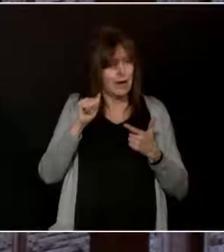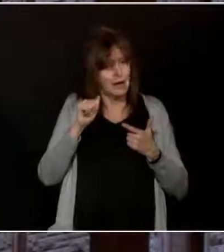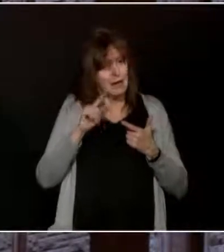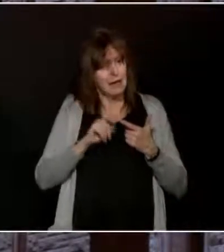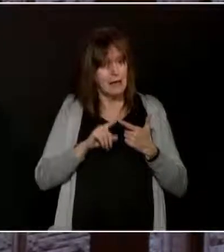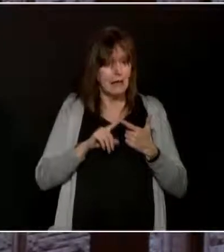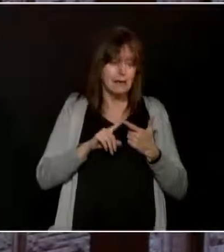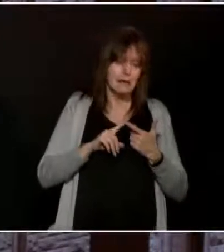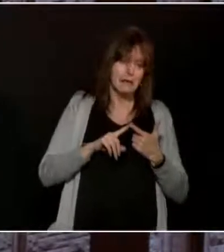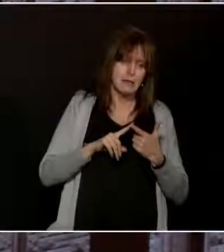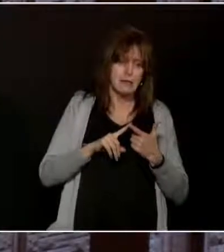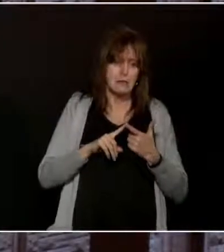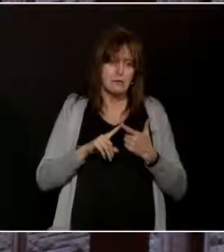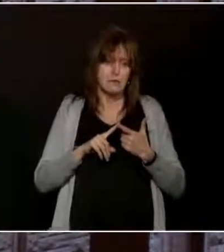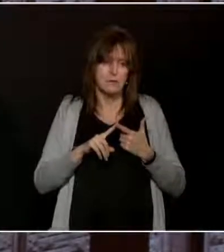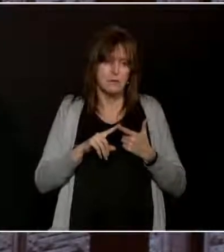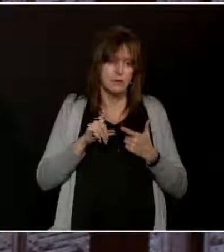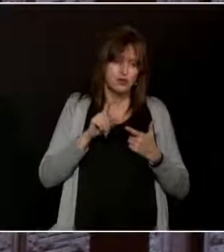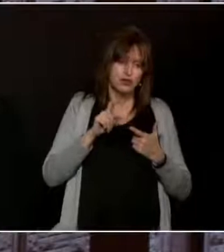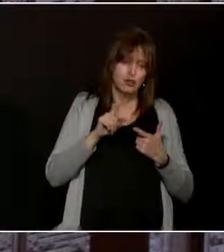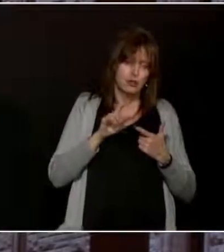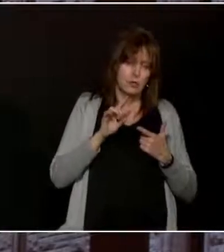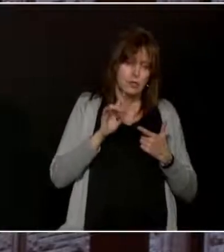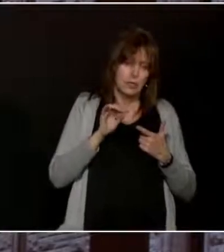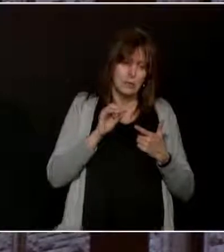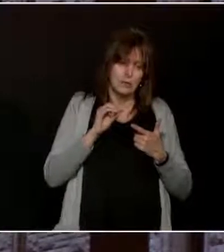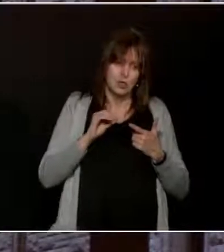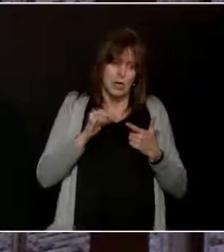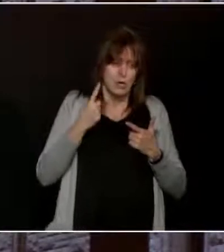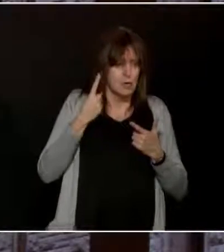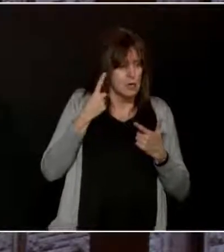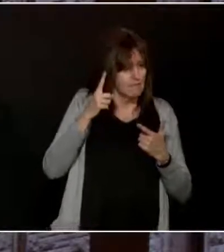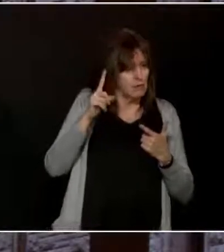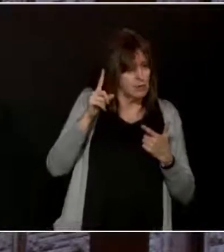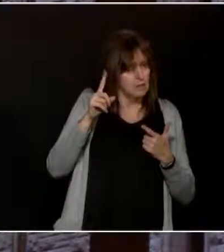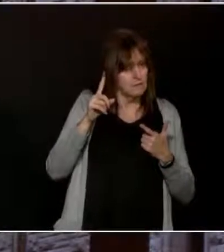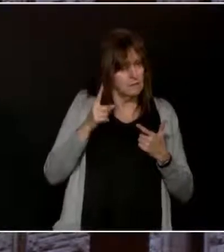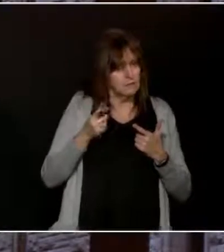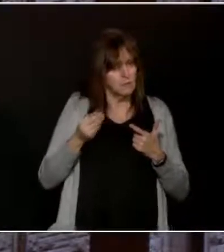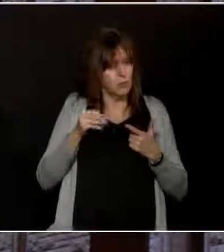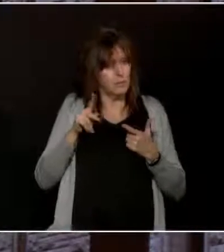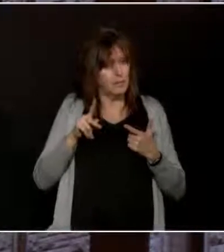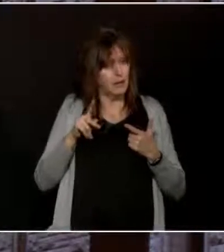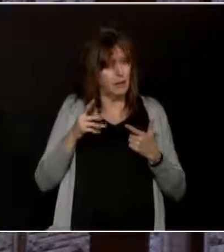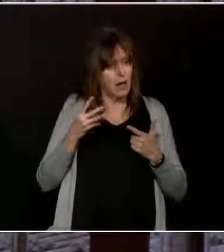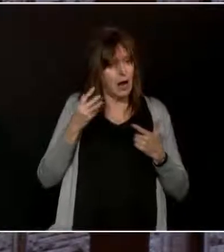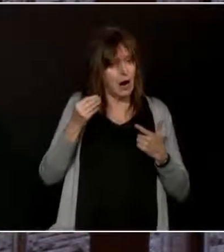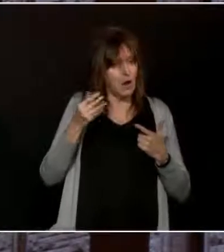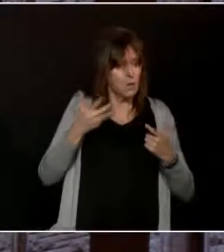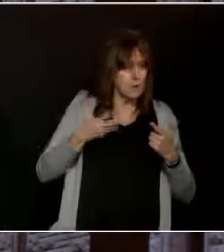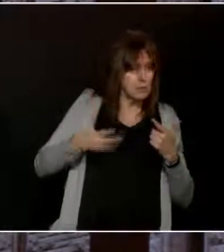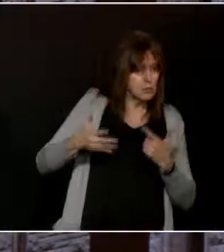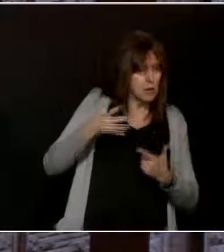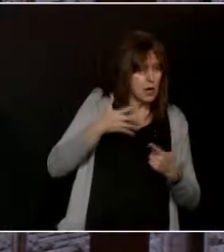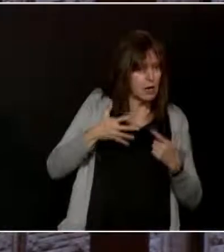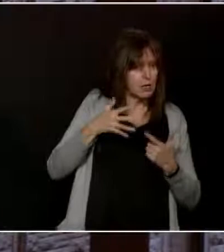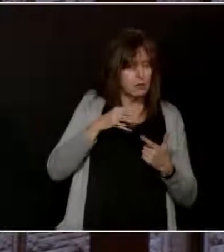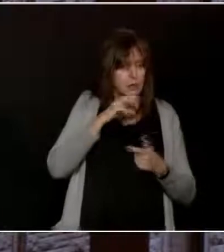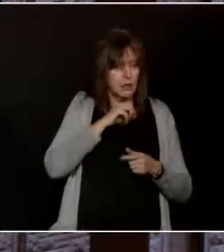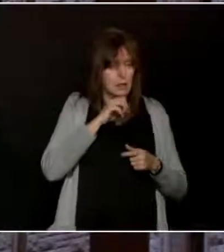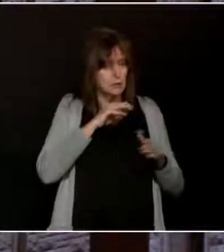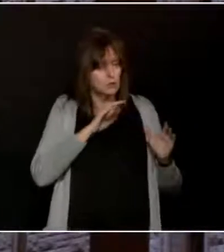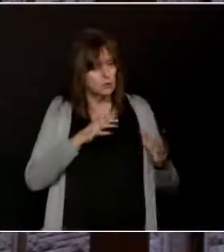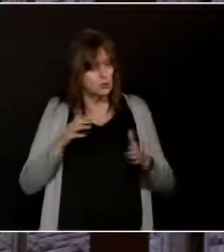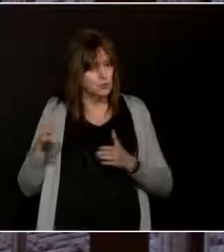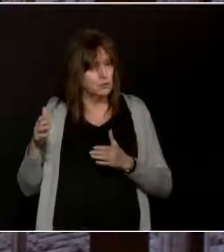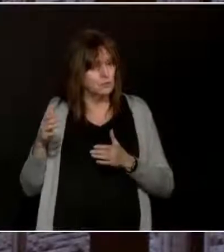efficacy, means they're going to have a large number of people out and around as we go through the age groups, the priority groups, different ones down there, that make up a